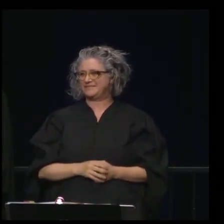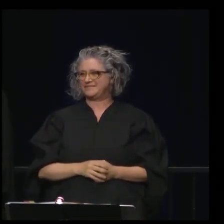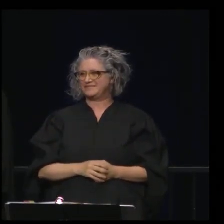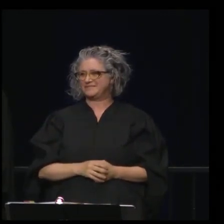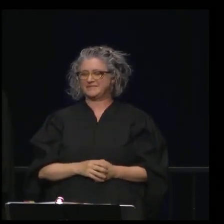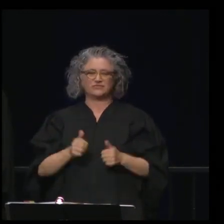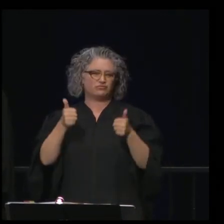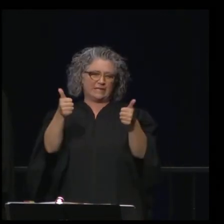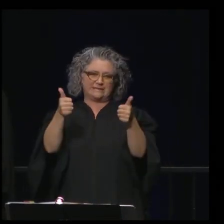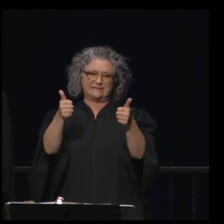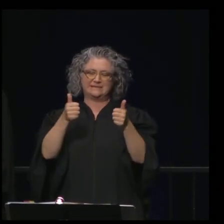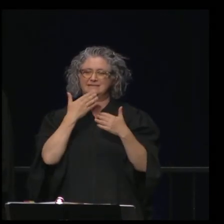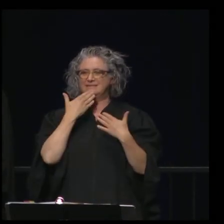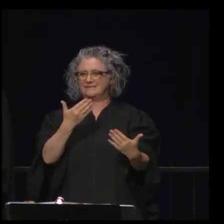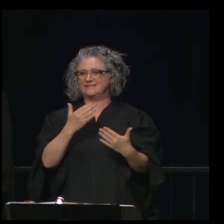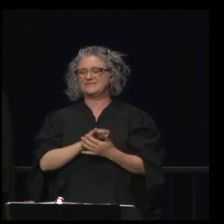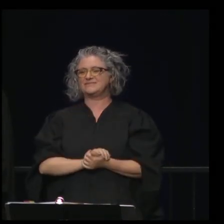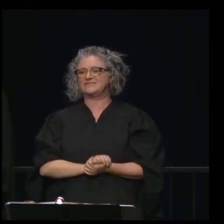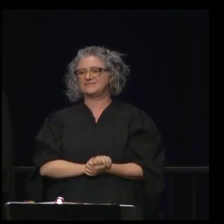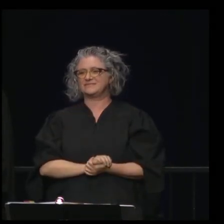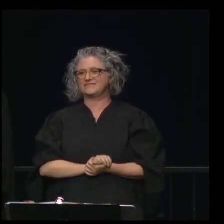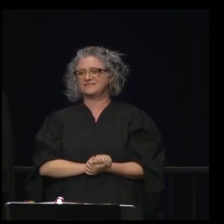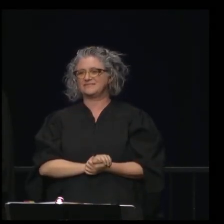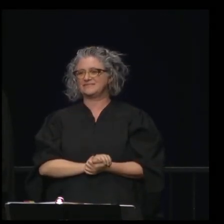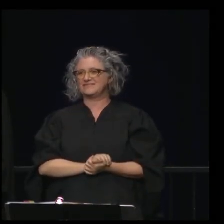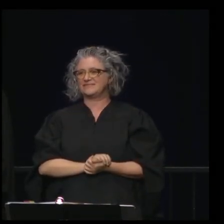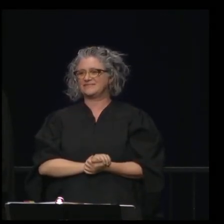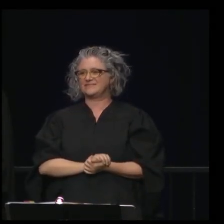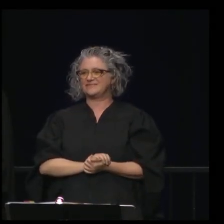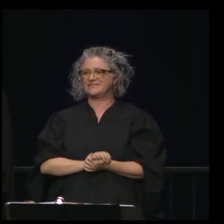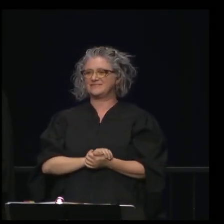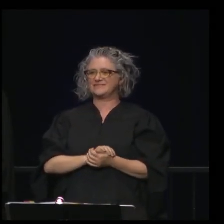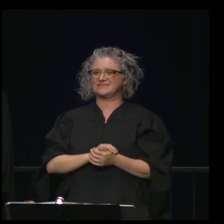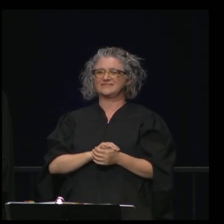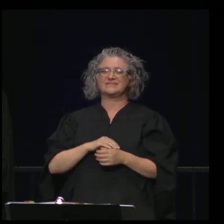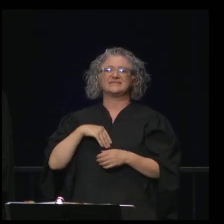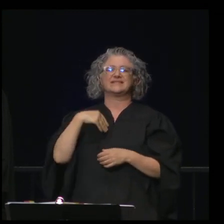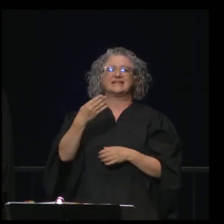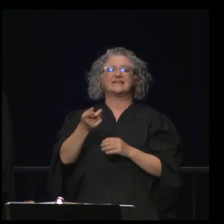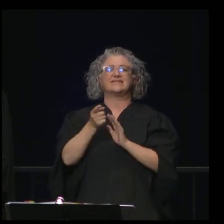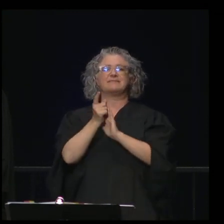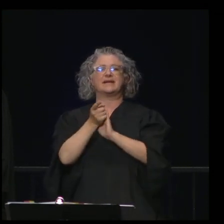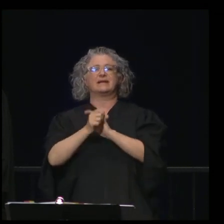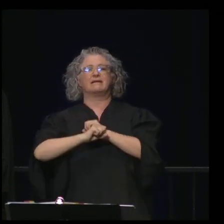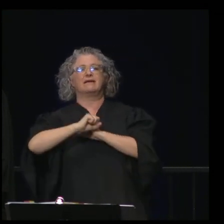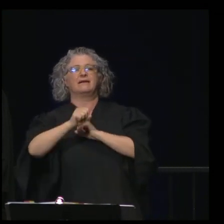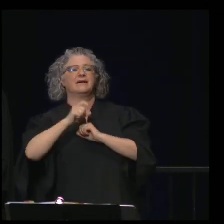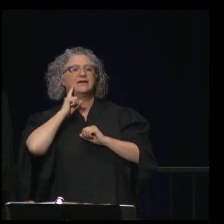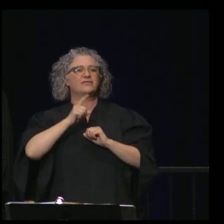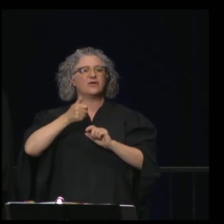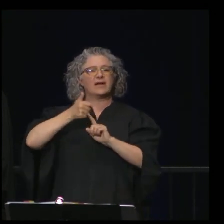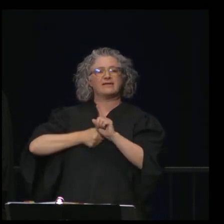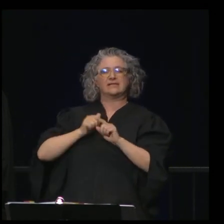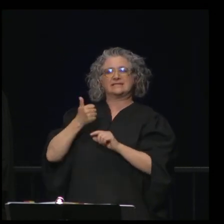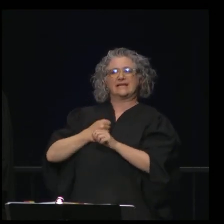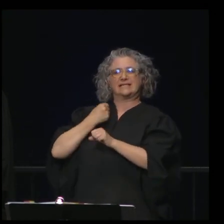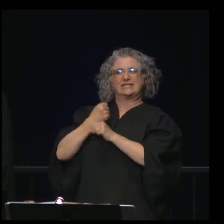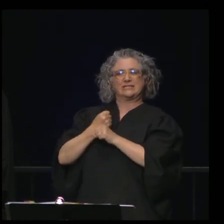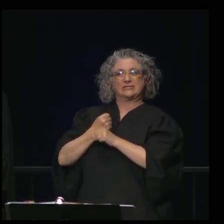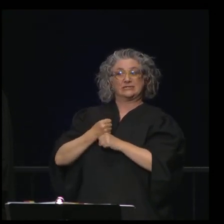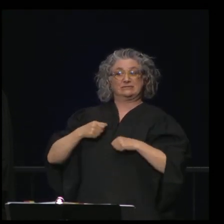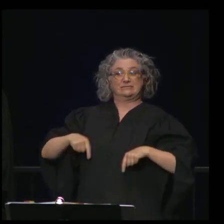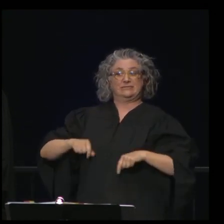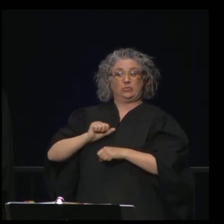That was great. The saying is you get an extra minute of a convocation speech for every 10 years at Ryerson.